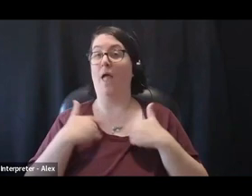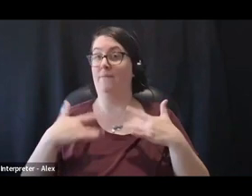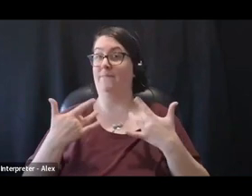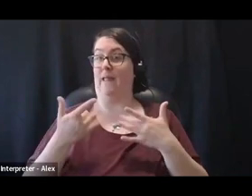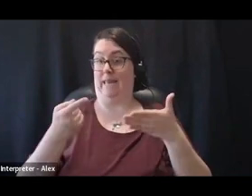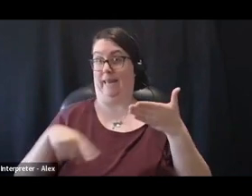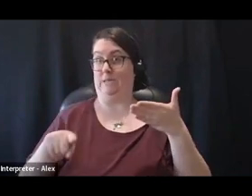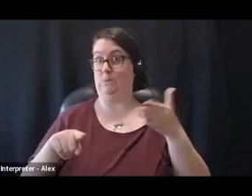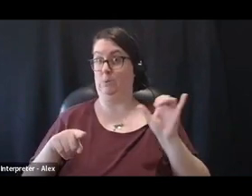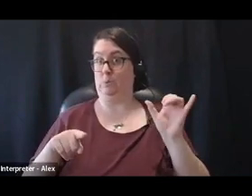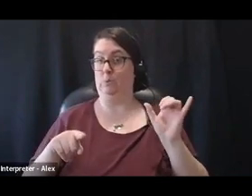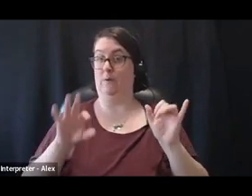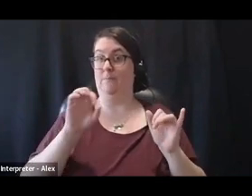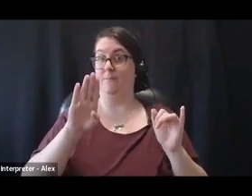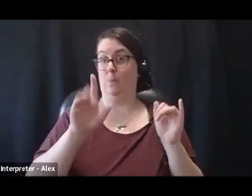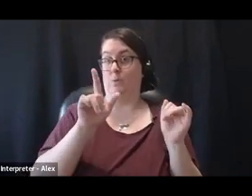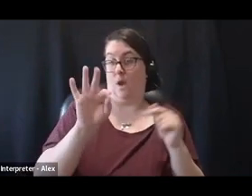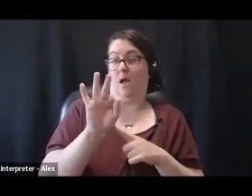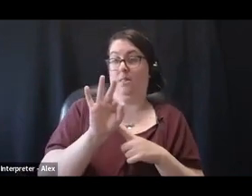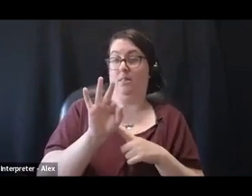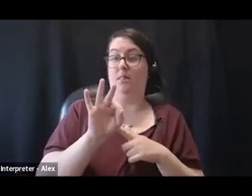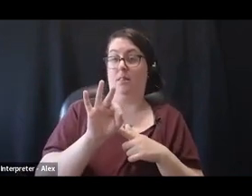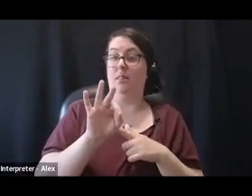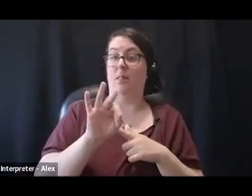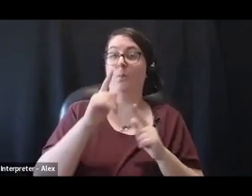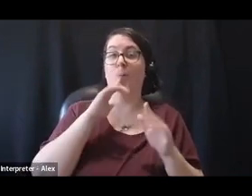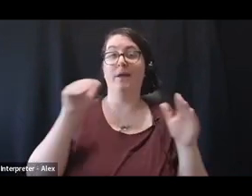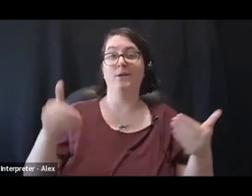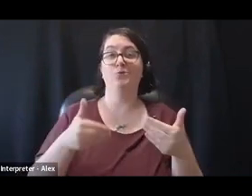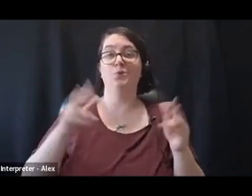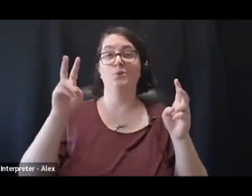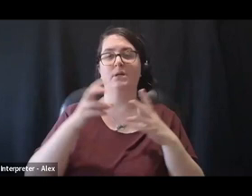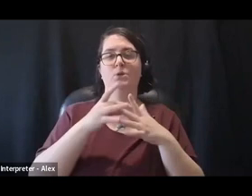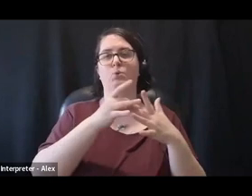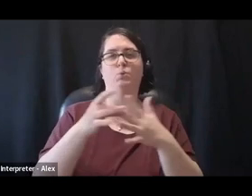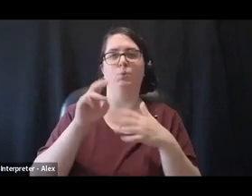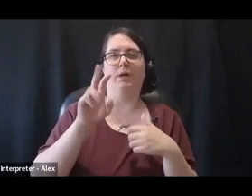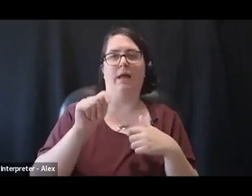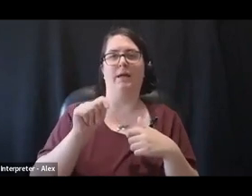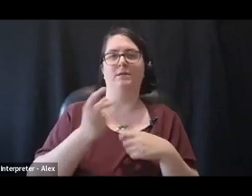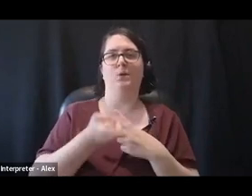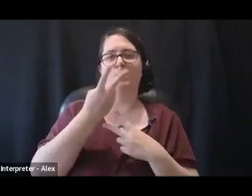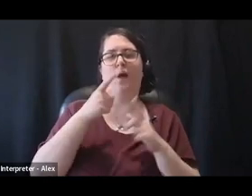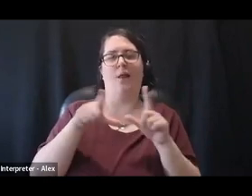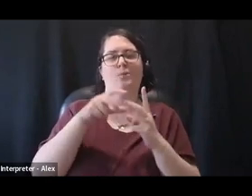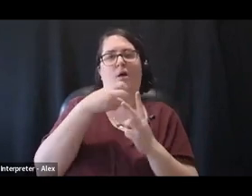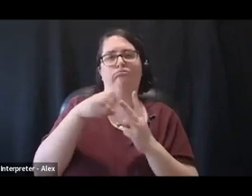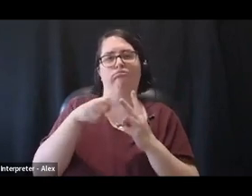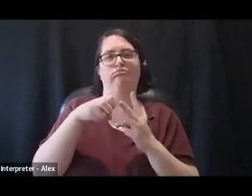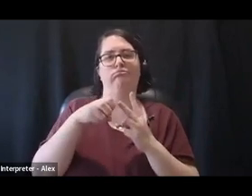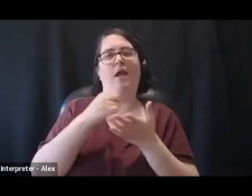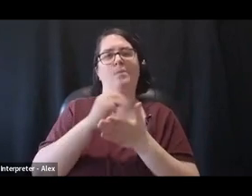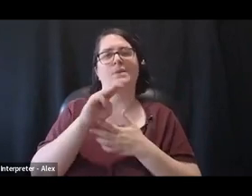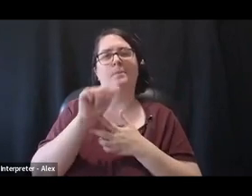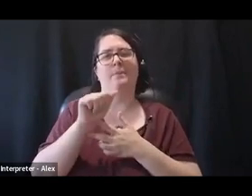up next week, February 29th, where we'll introduce you to TourNet, which is a bilingual web-based app that helps media